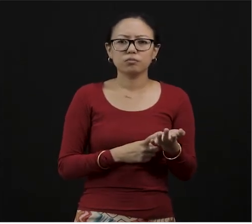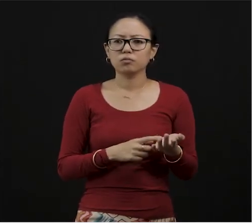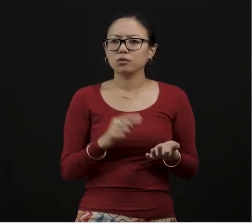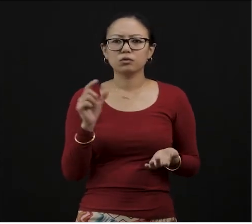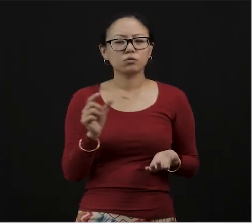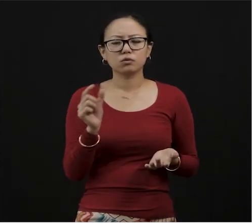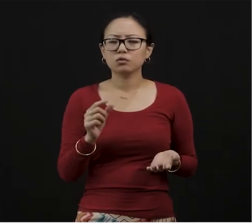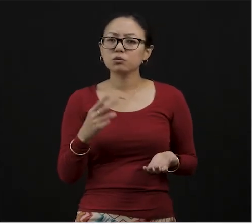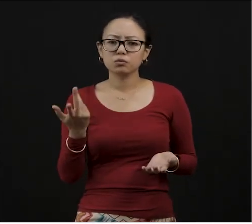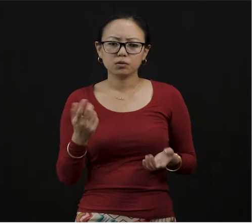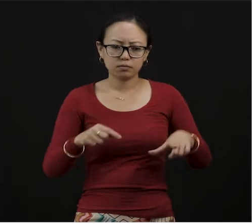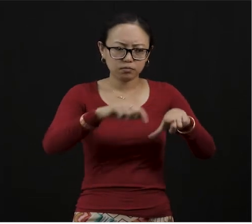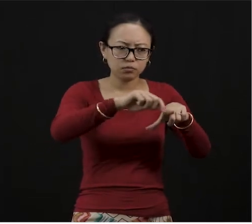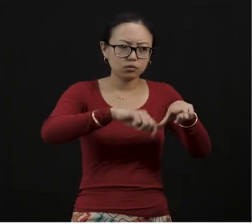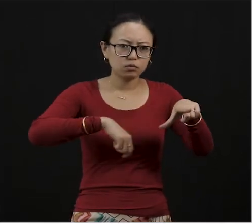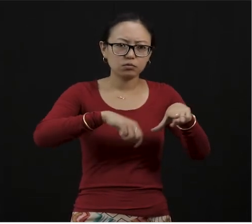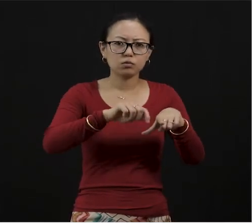so